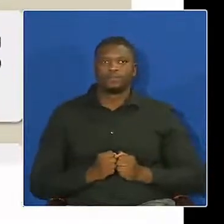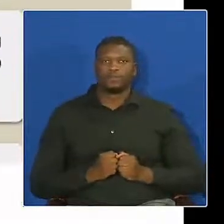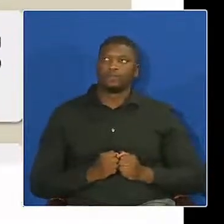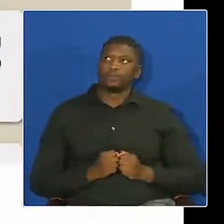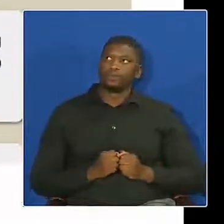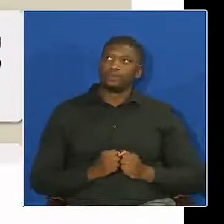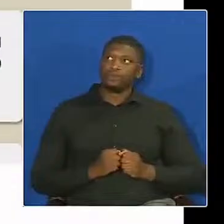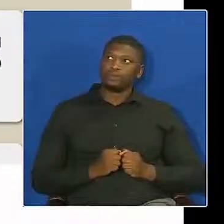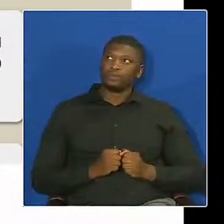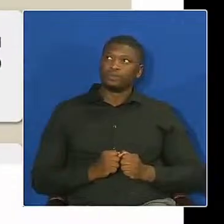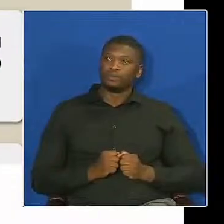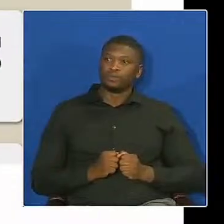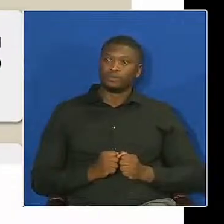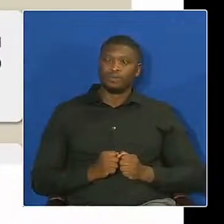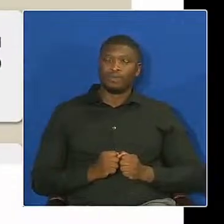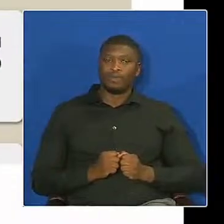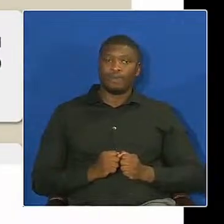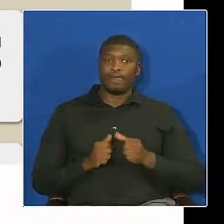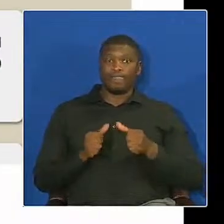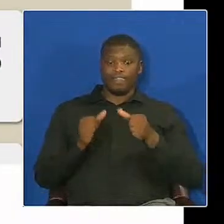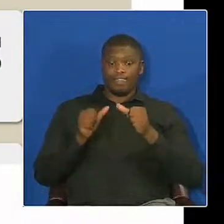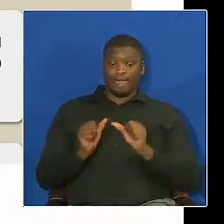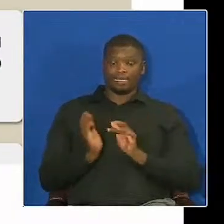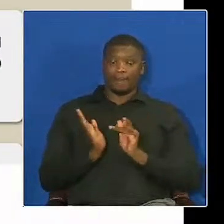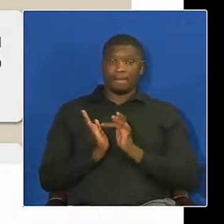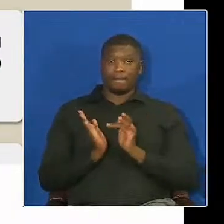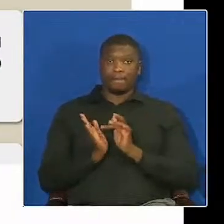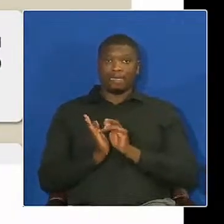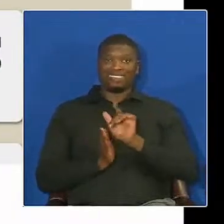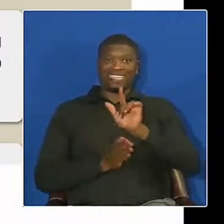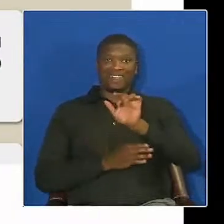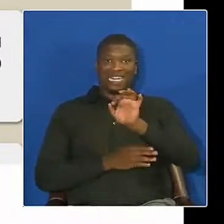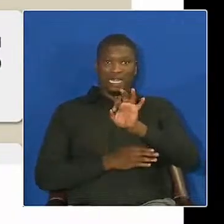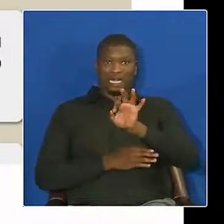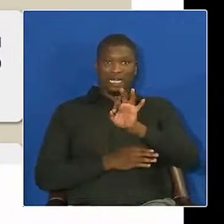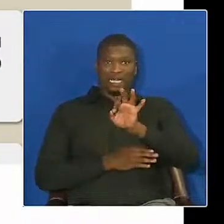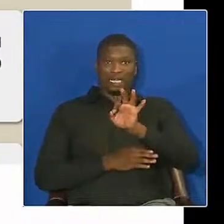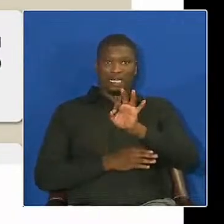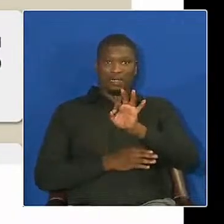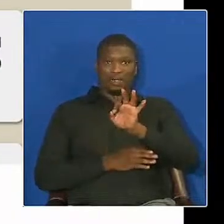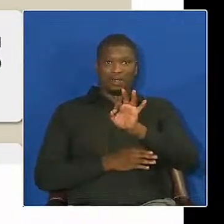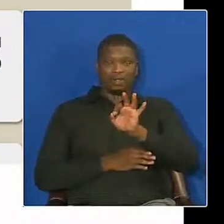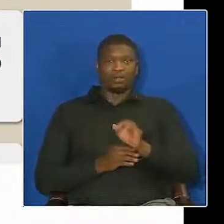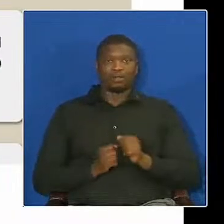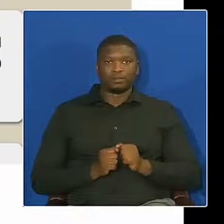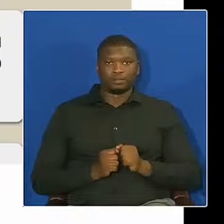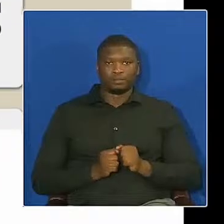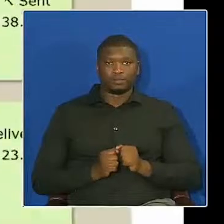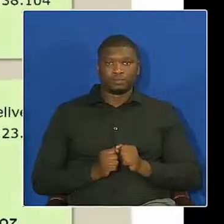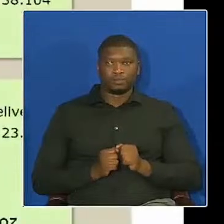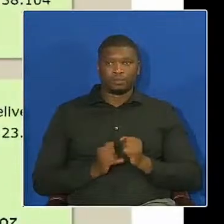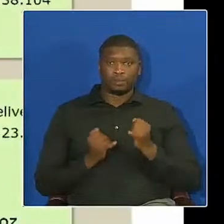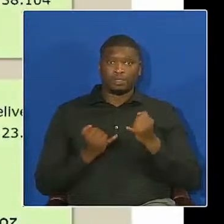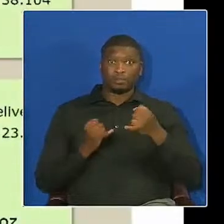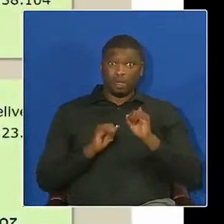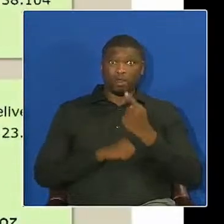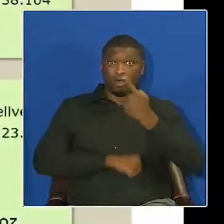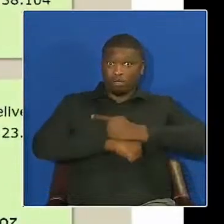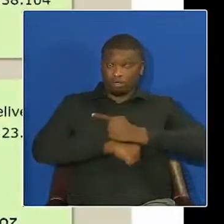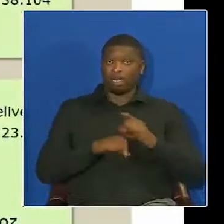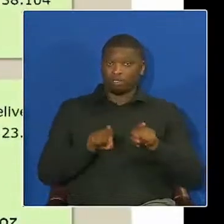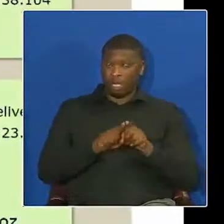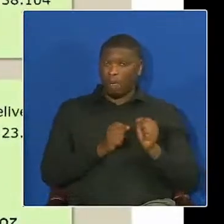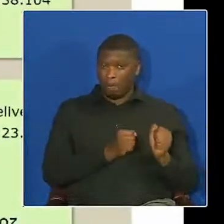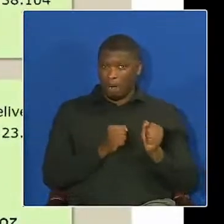Then the next page, 73. Still on the 31st